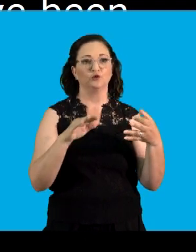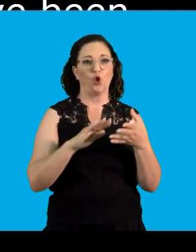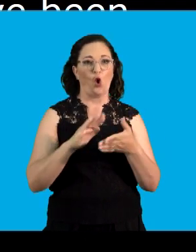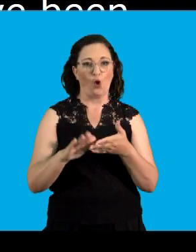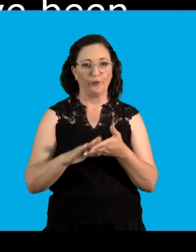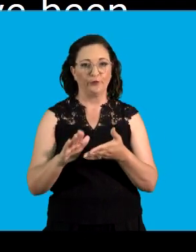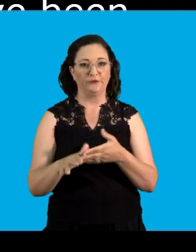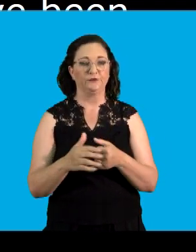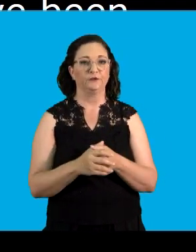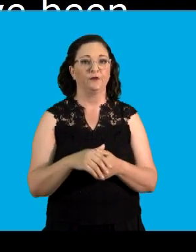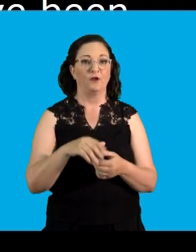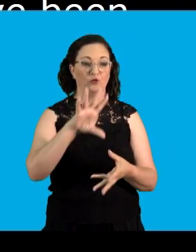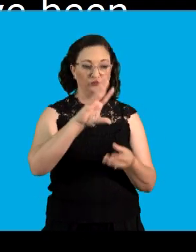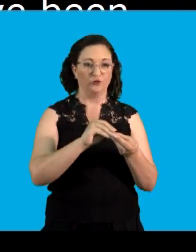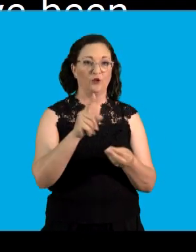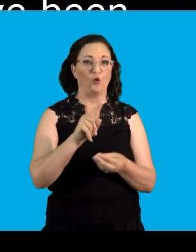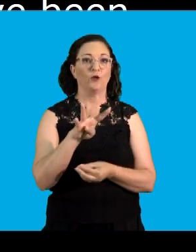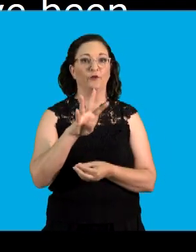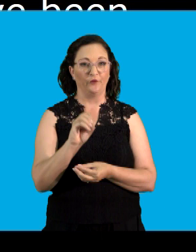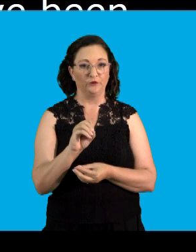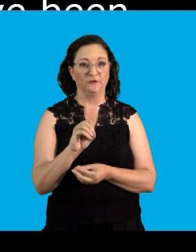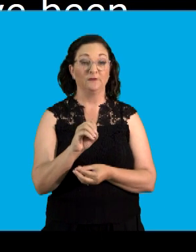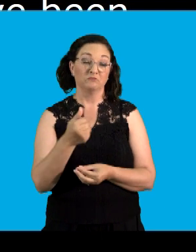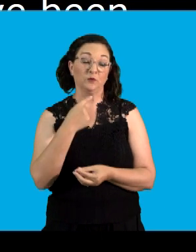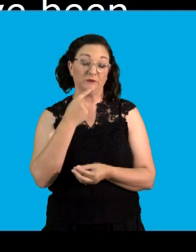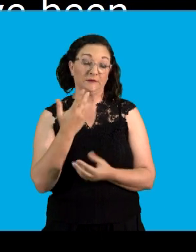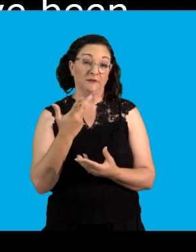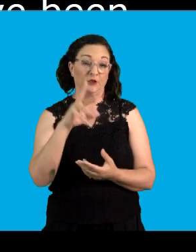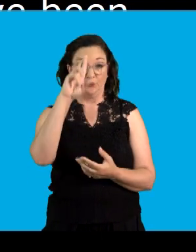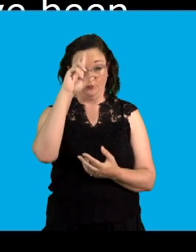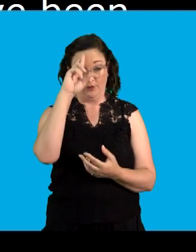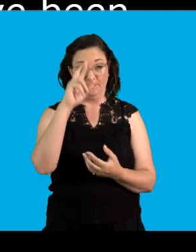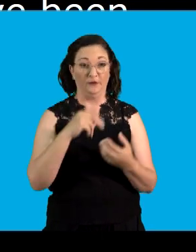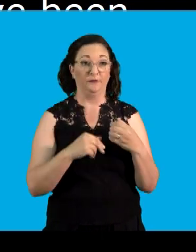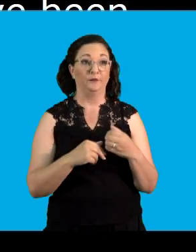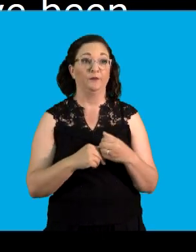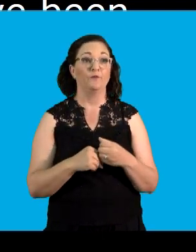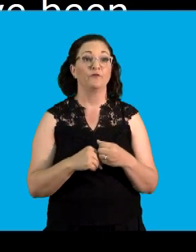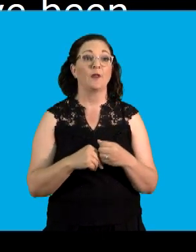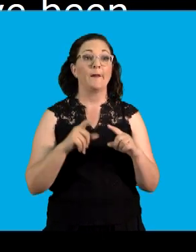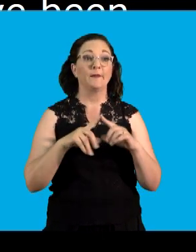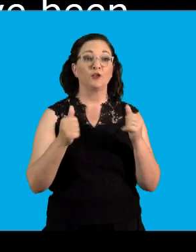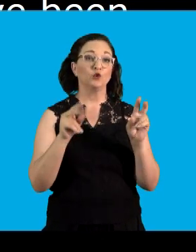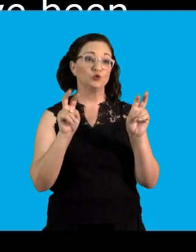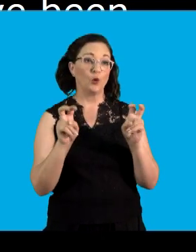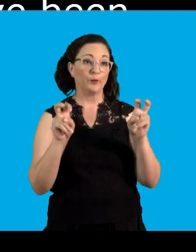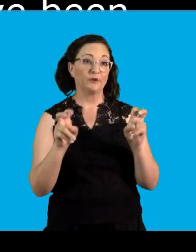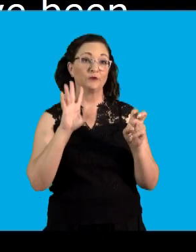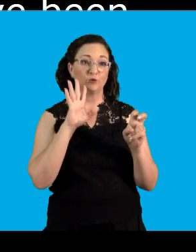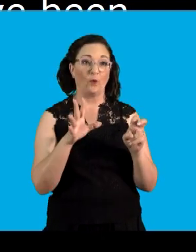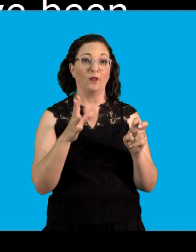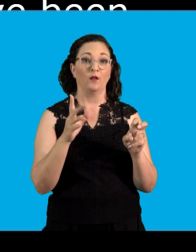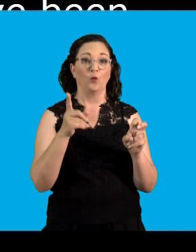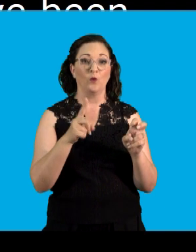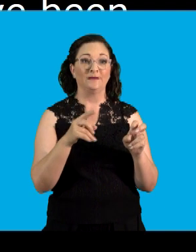business operations, to make up what? 40 marks. Remember, that's what we said, 40 marks. So the topics assessed in this question will